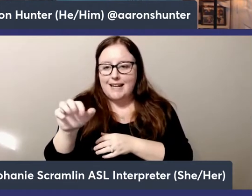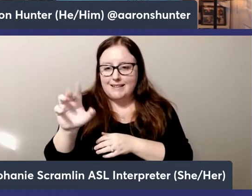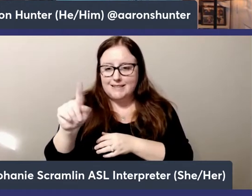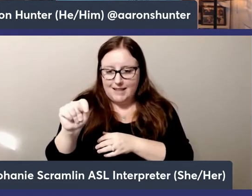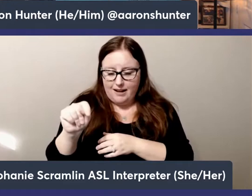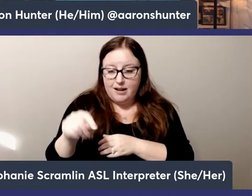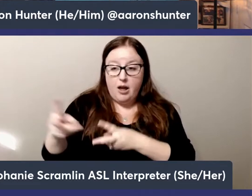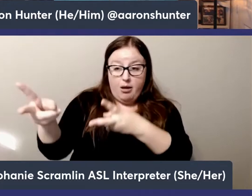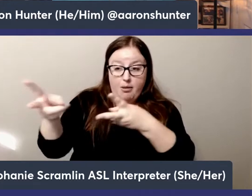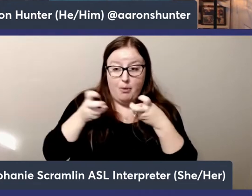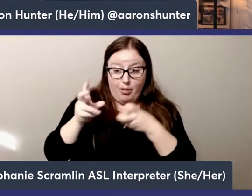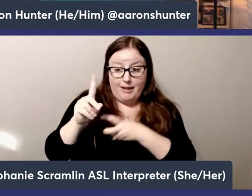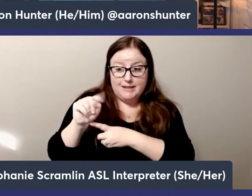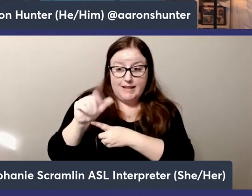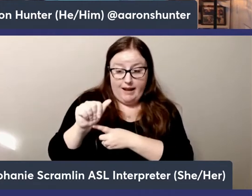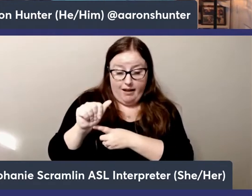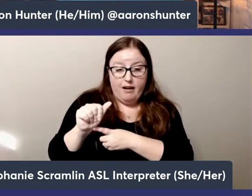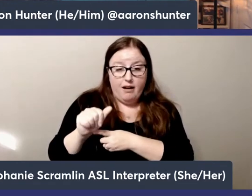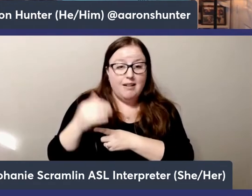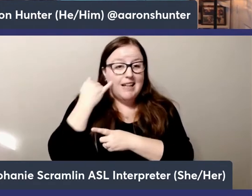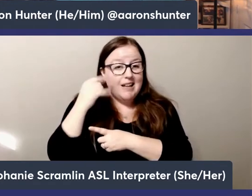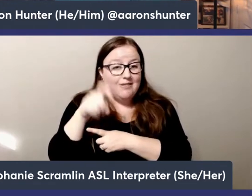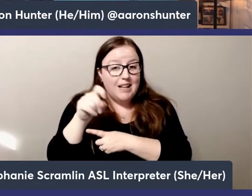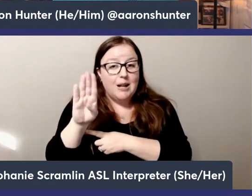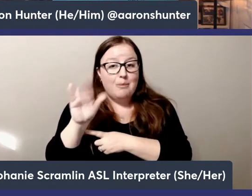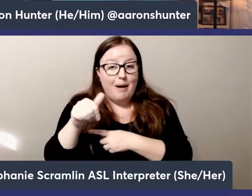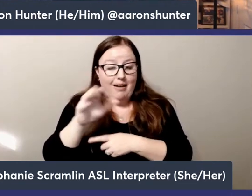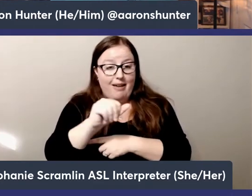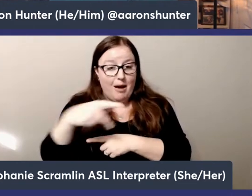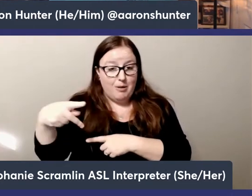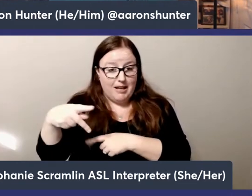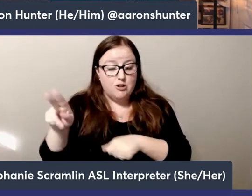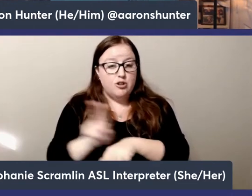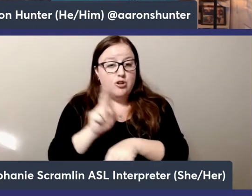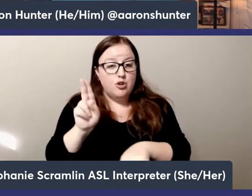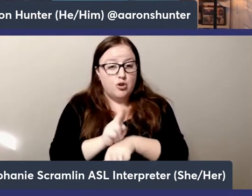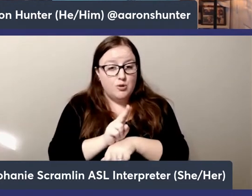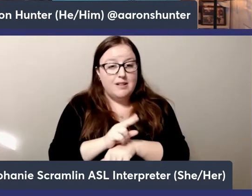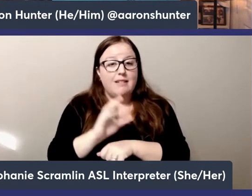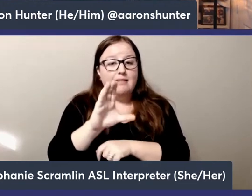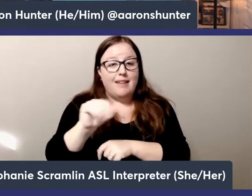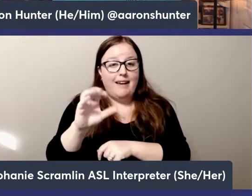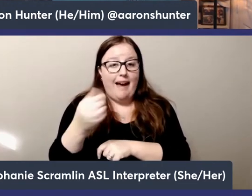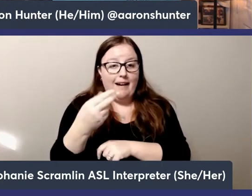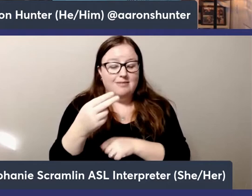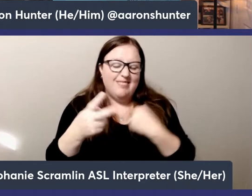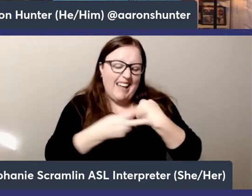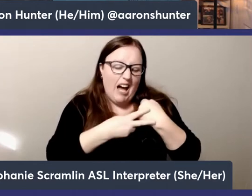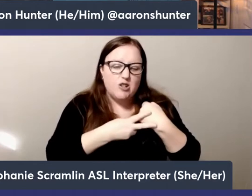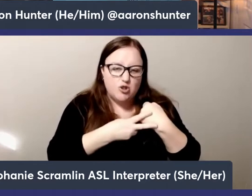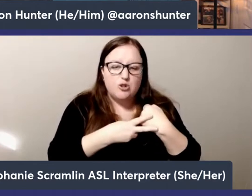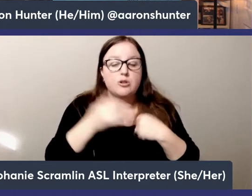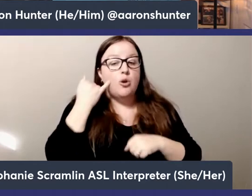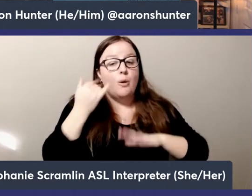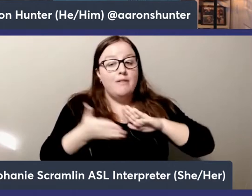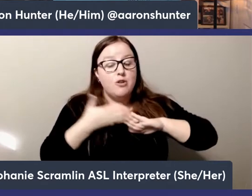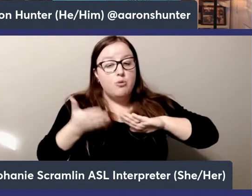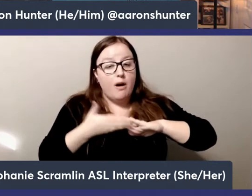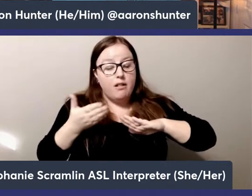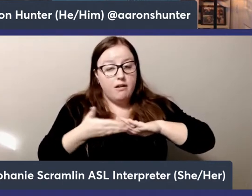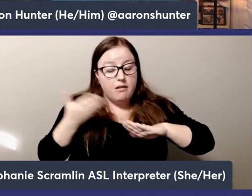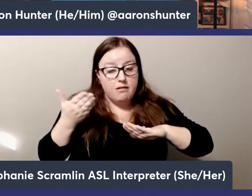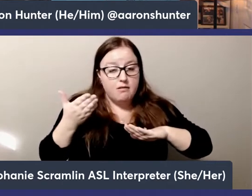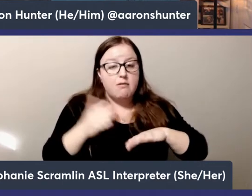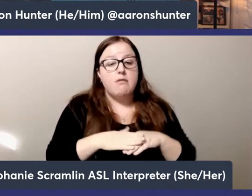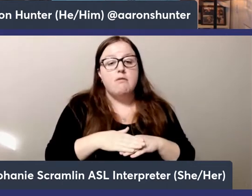data as it's needed by the applications that are using the cache. So let's say you're running